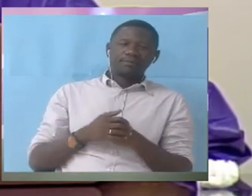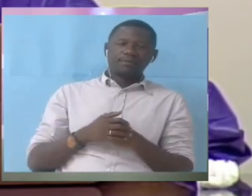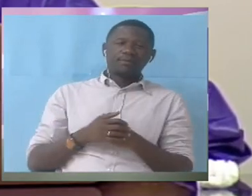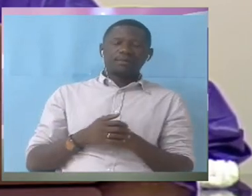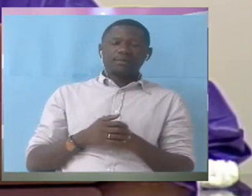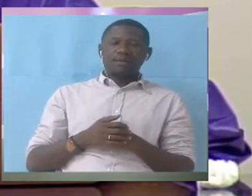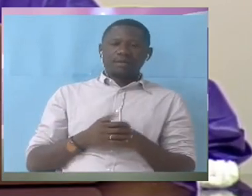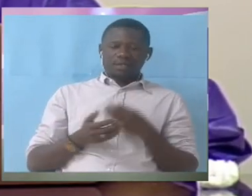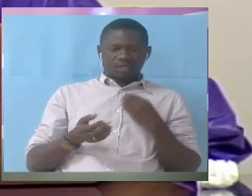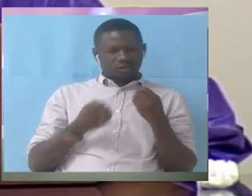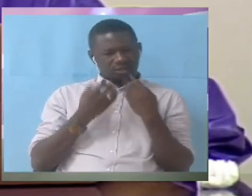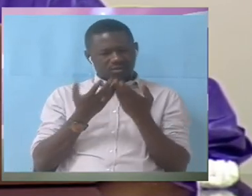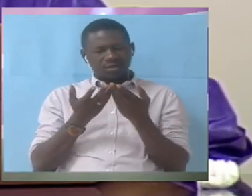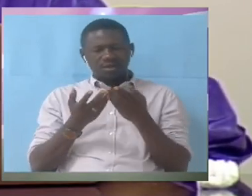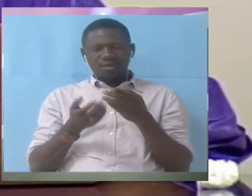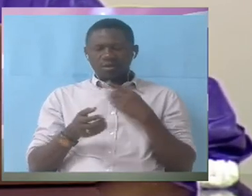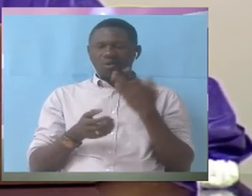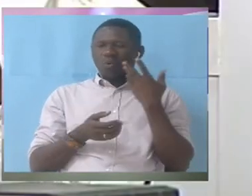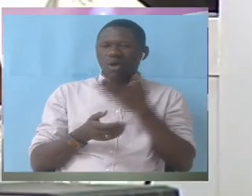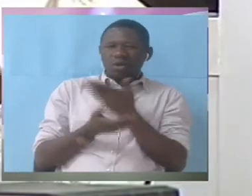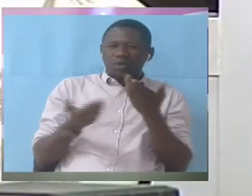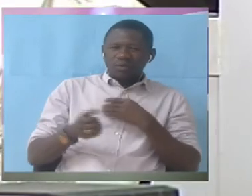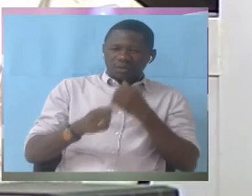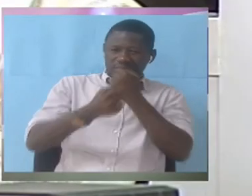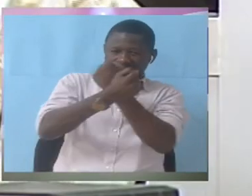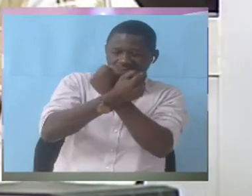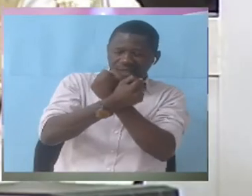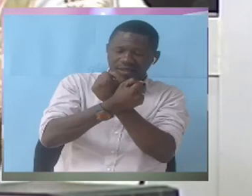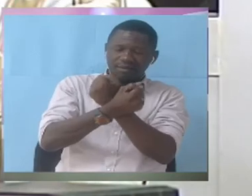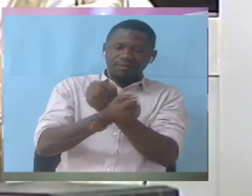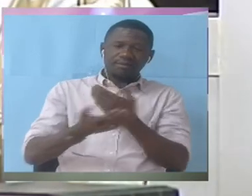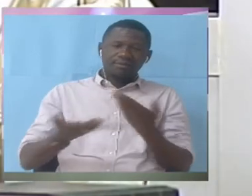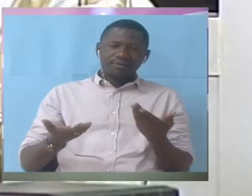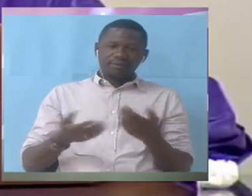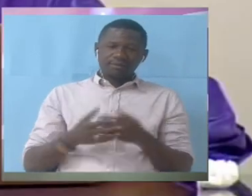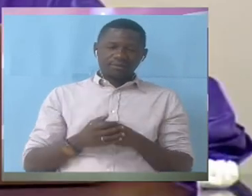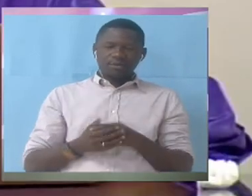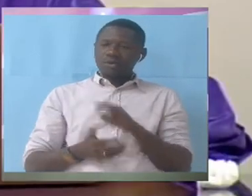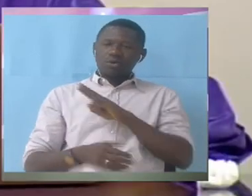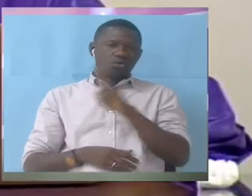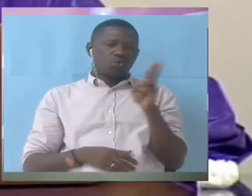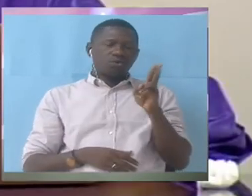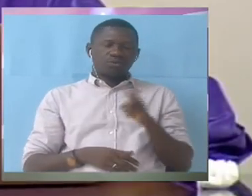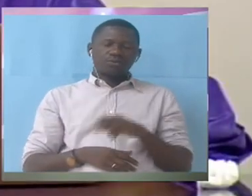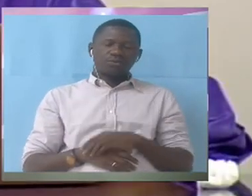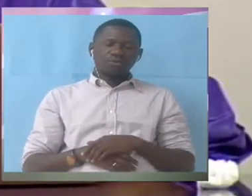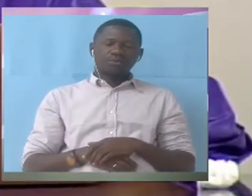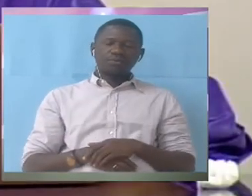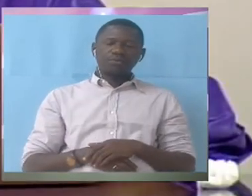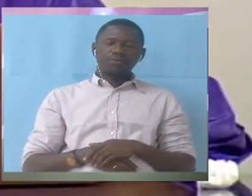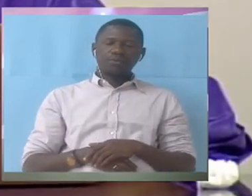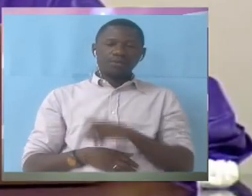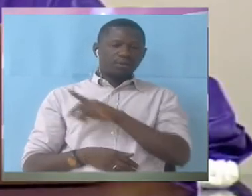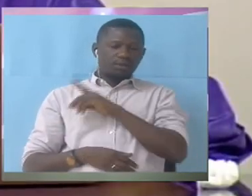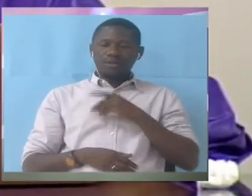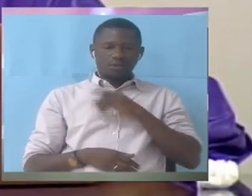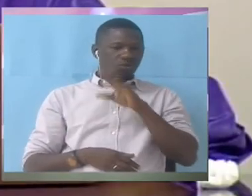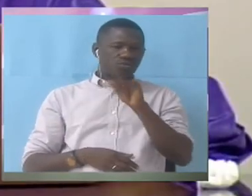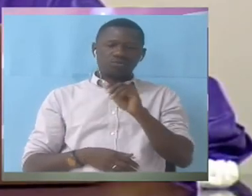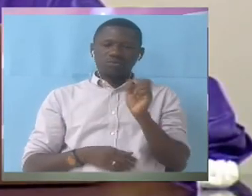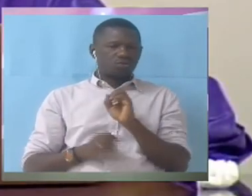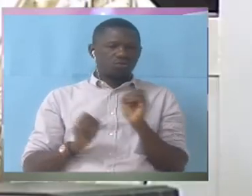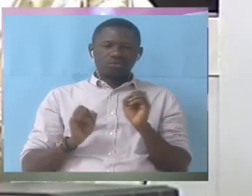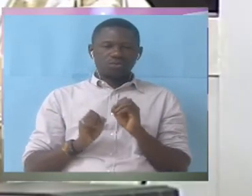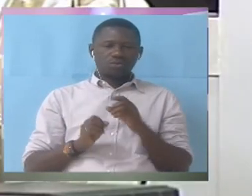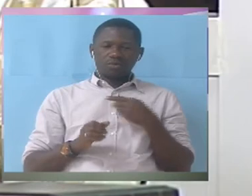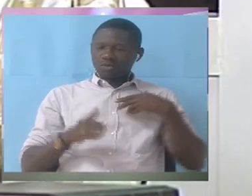detained? No. Mun nga ñu wax ndax ci cell fi nga nek yeen fofu lañ leen isi. No, they didn't do that. They